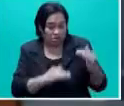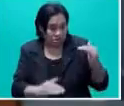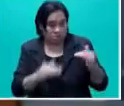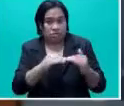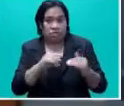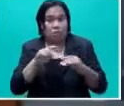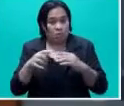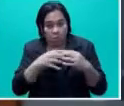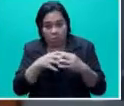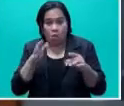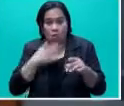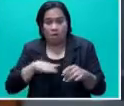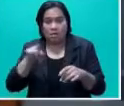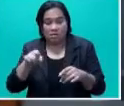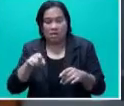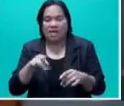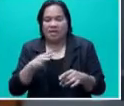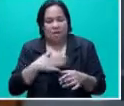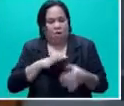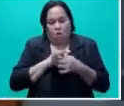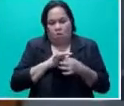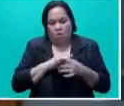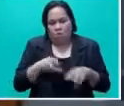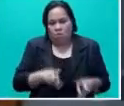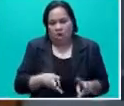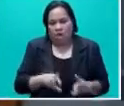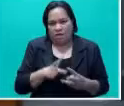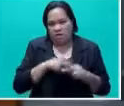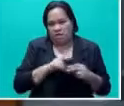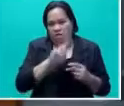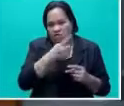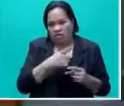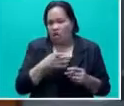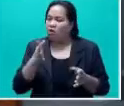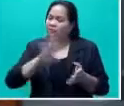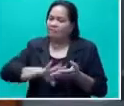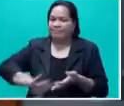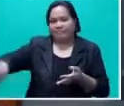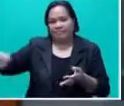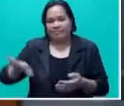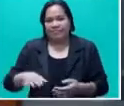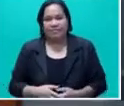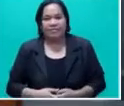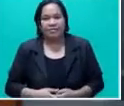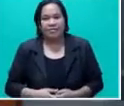want, it's either their way or the highway. And that is the practice by this government, Honorable